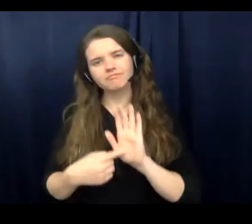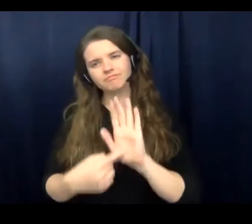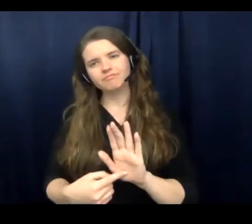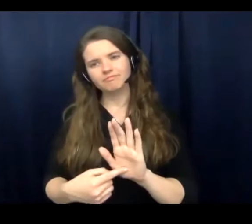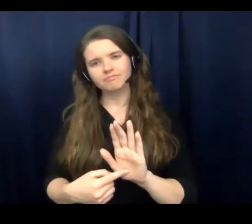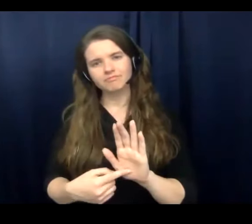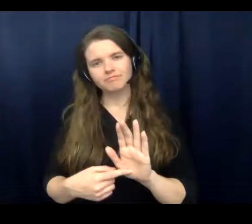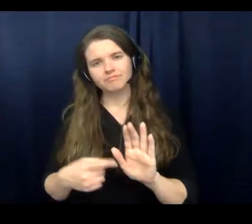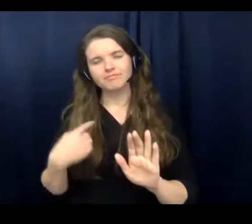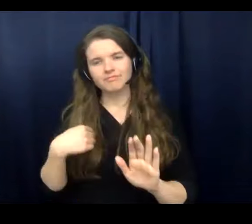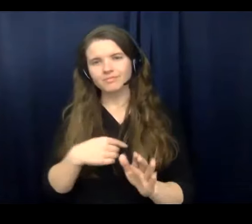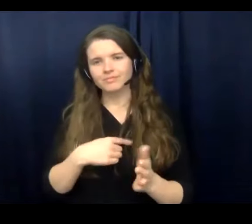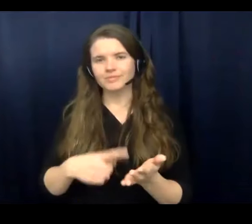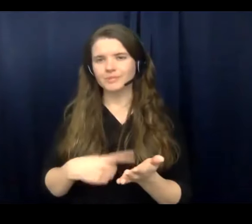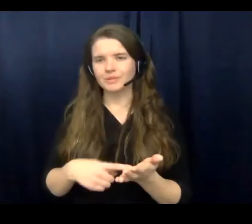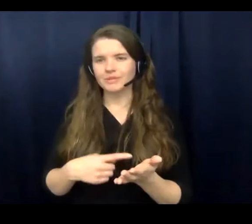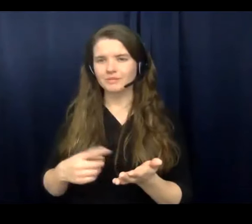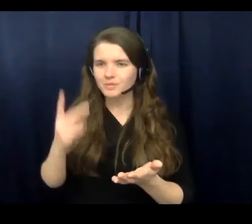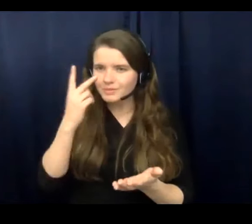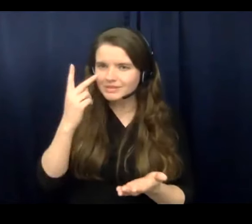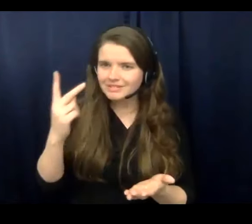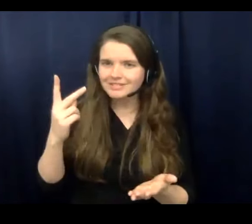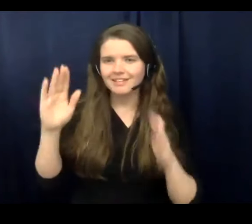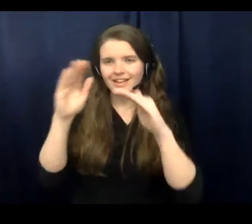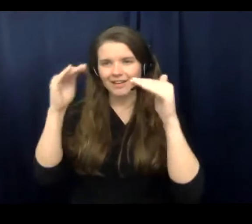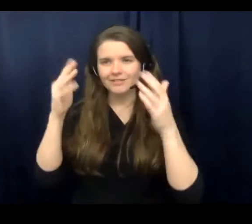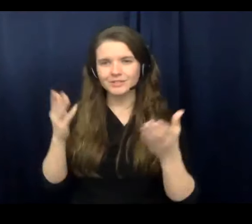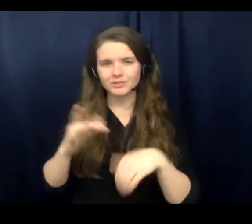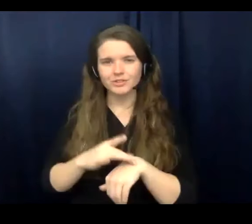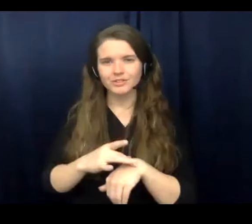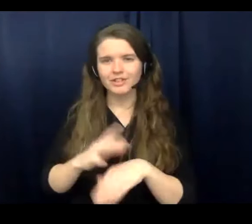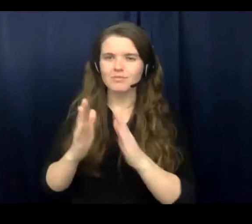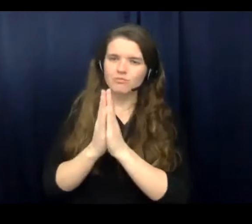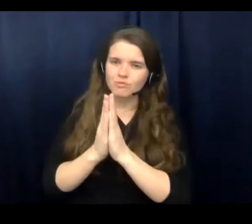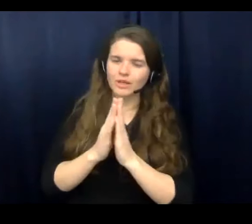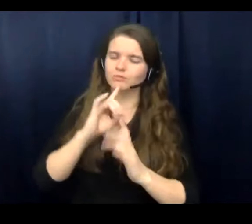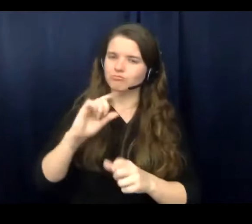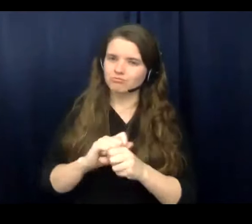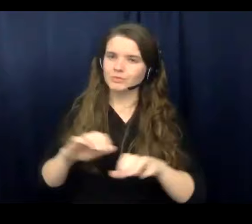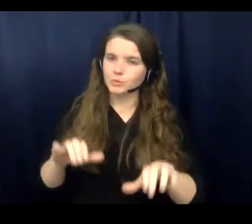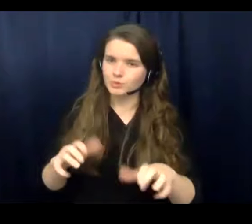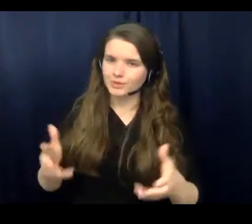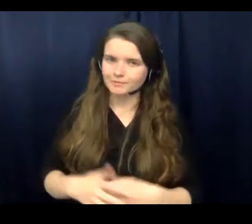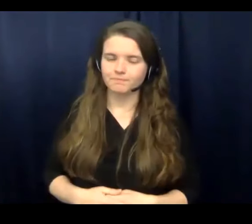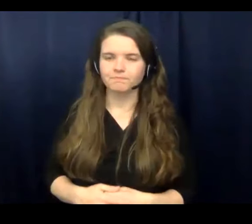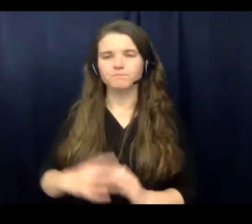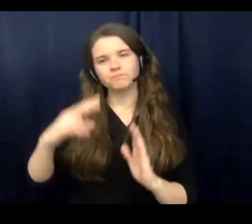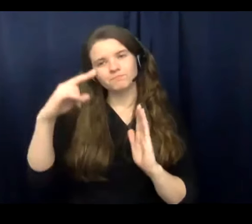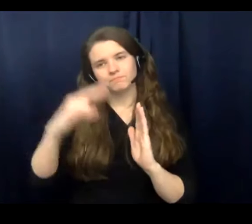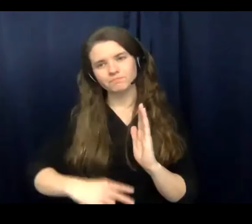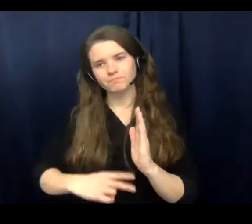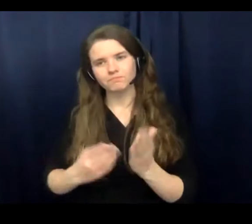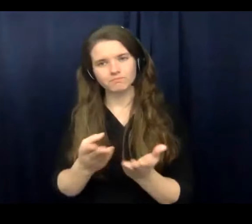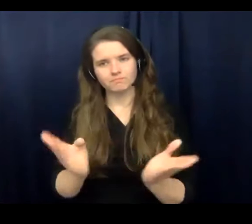do sometimes can get a glimpse of heaven here on earth and what prayer really does. So I just want to read that to us now.